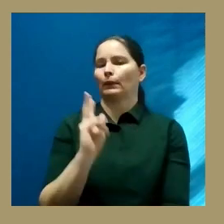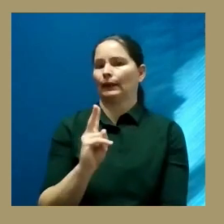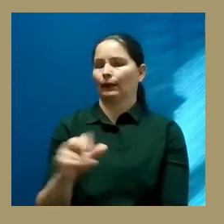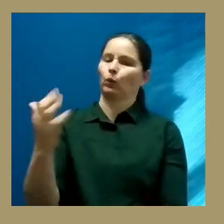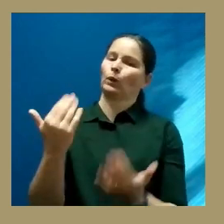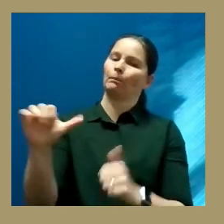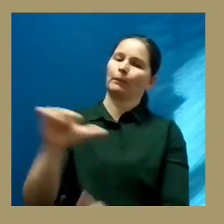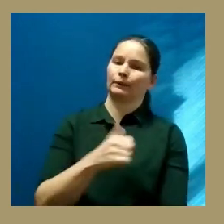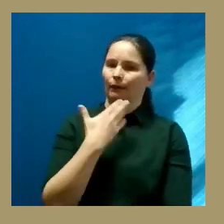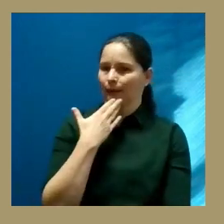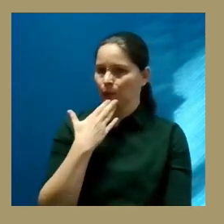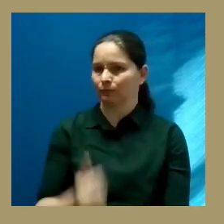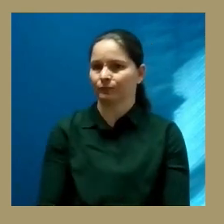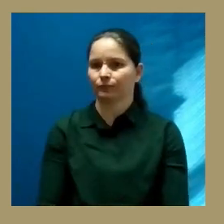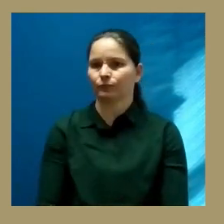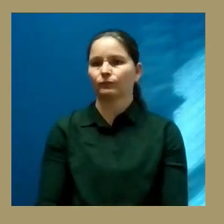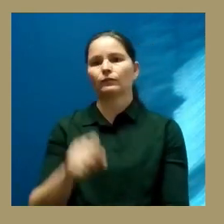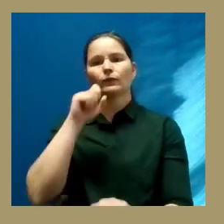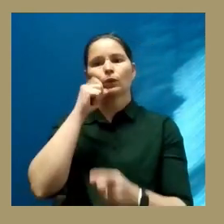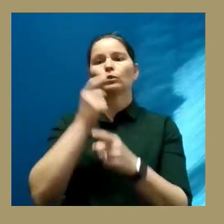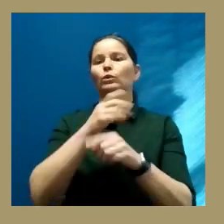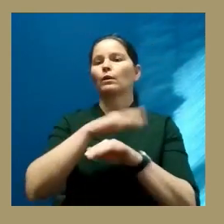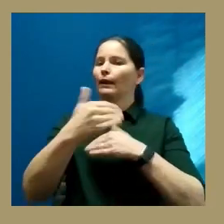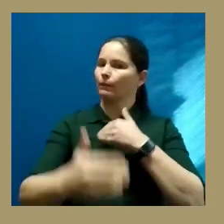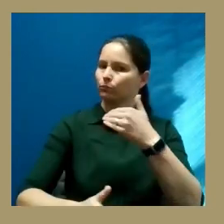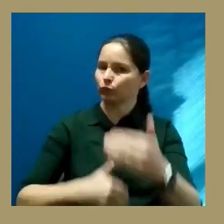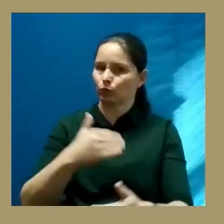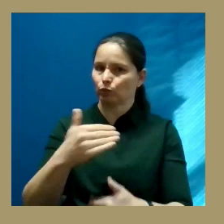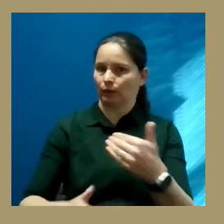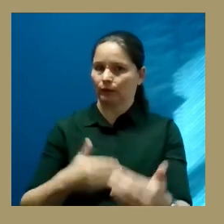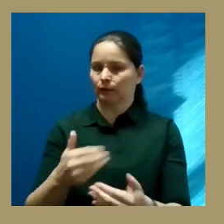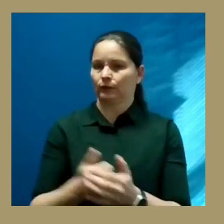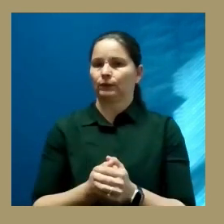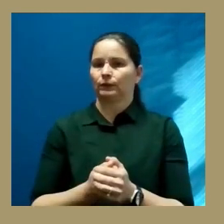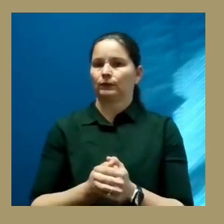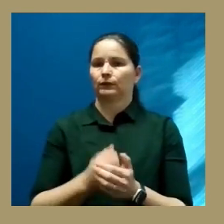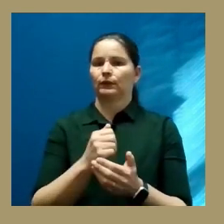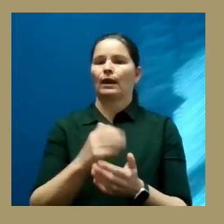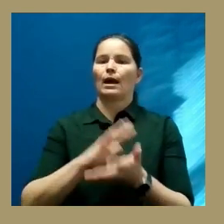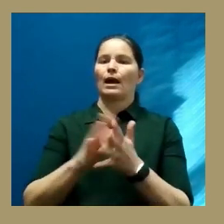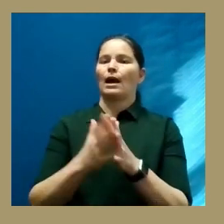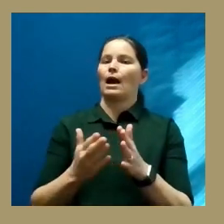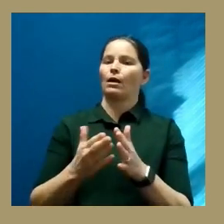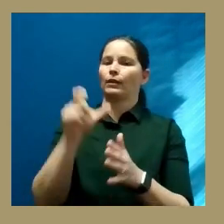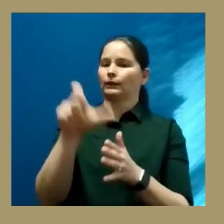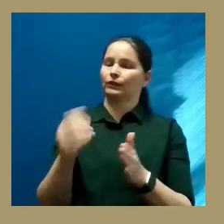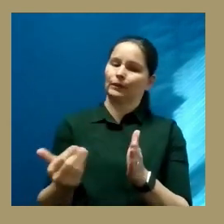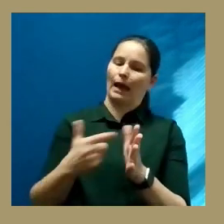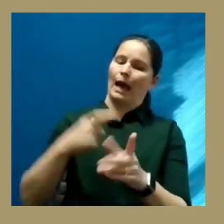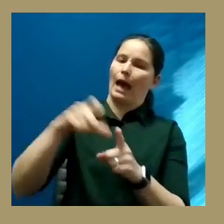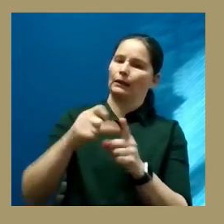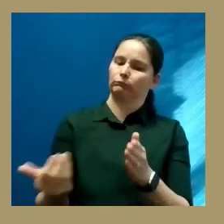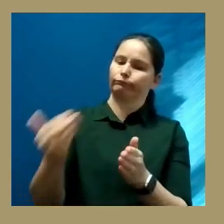So yes, as Dee mentioned, we'll walk you through the actual process of customers adding the digital